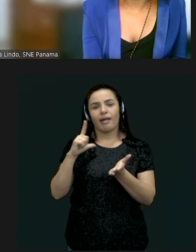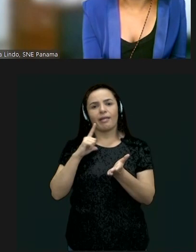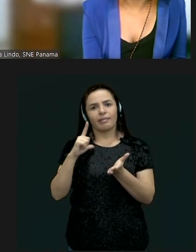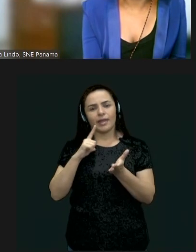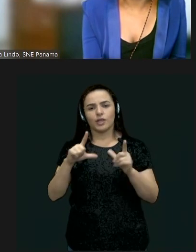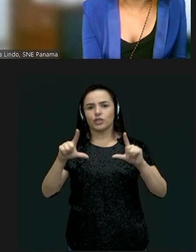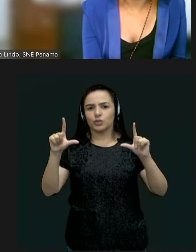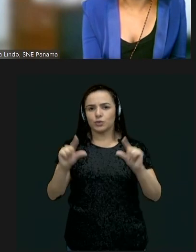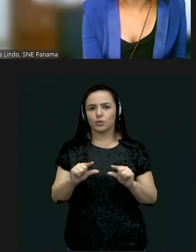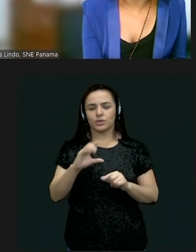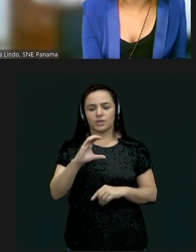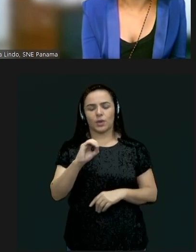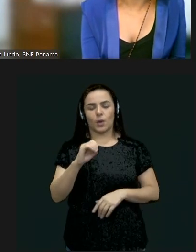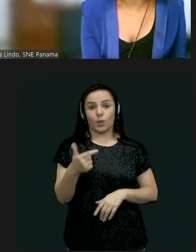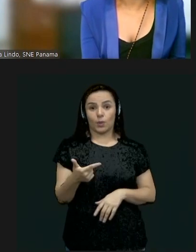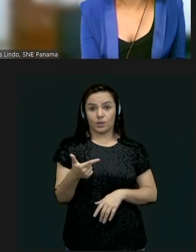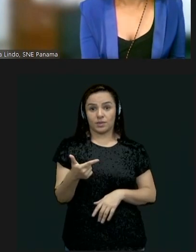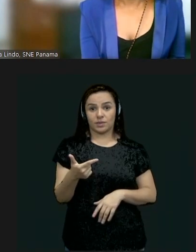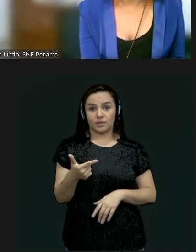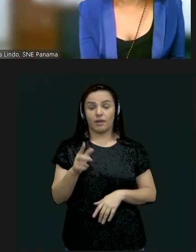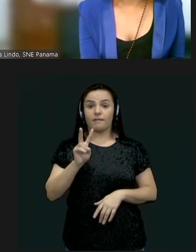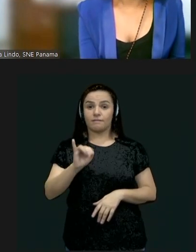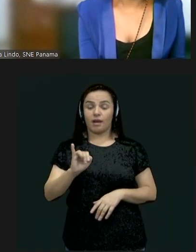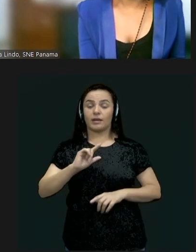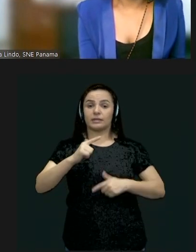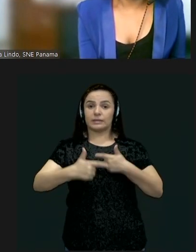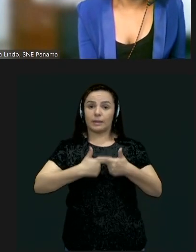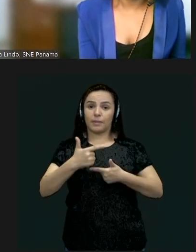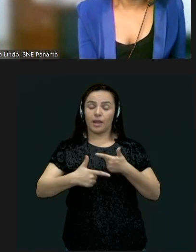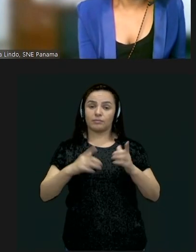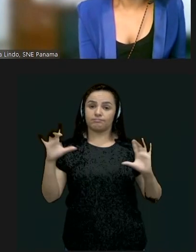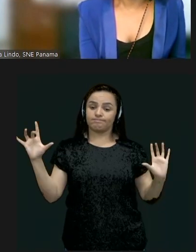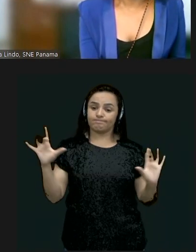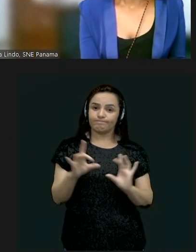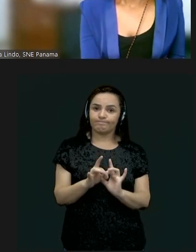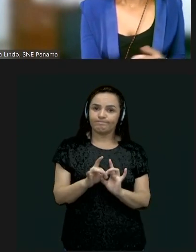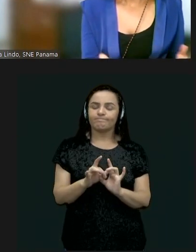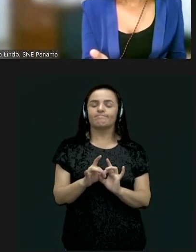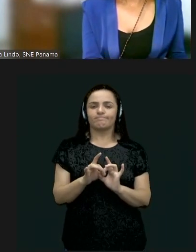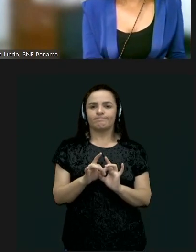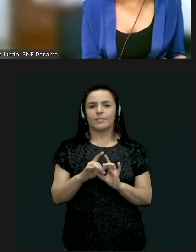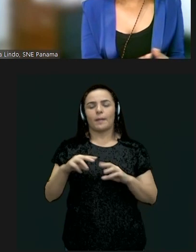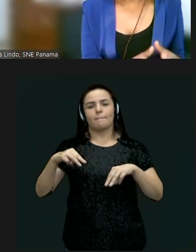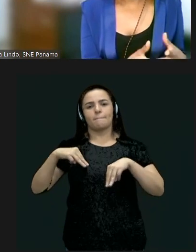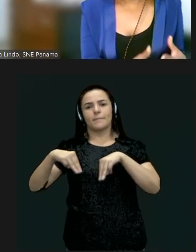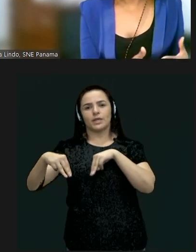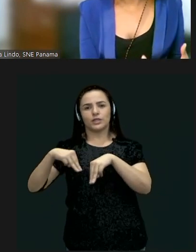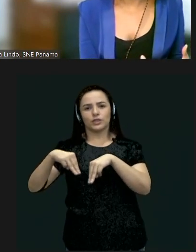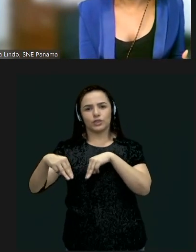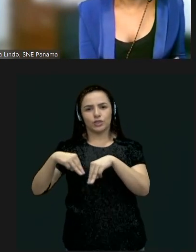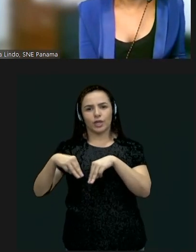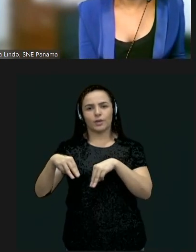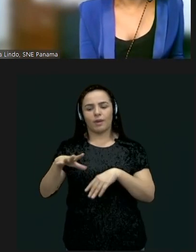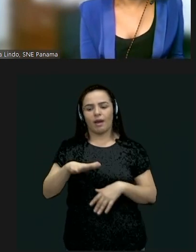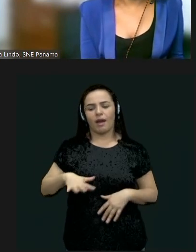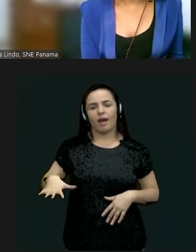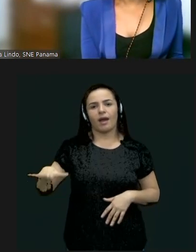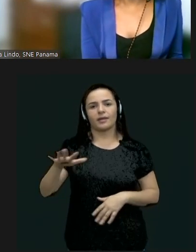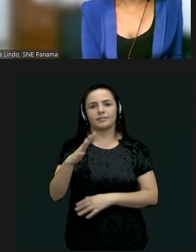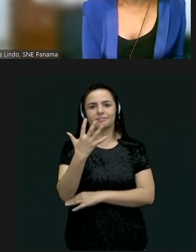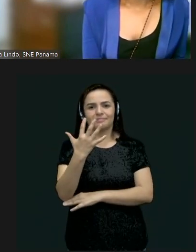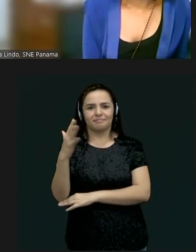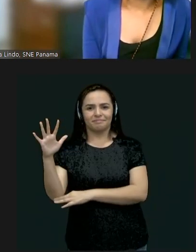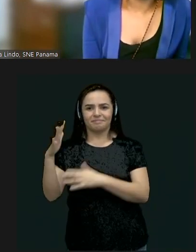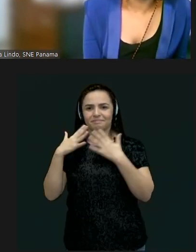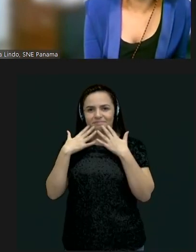footprint. And we are working this hand by hand with the Ministry of Environment. And as you know,